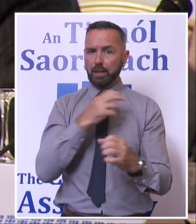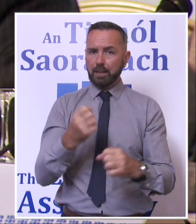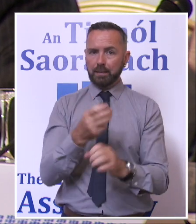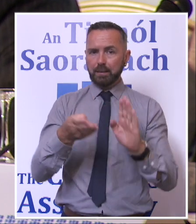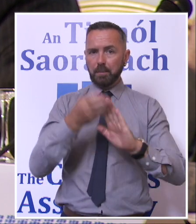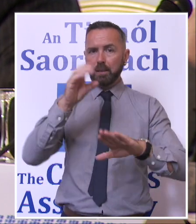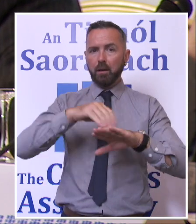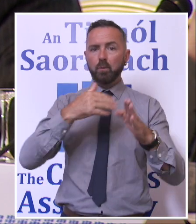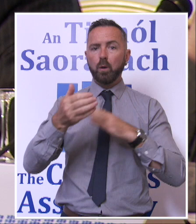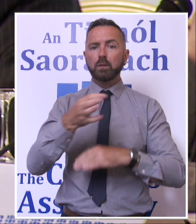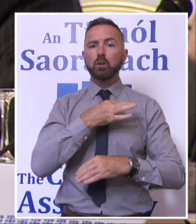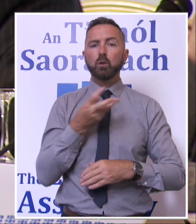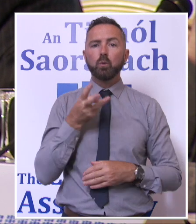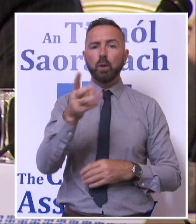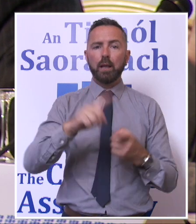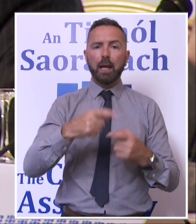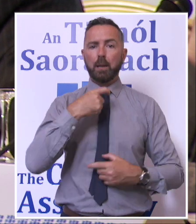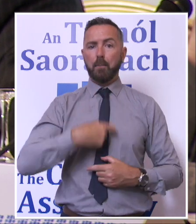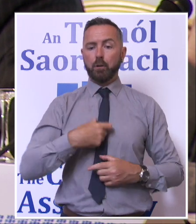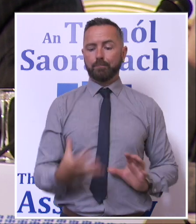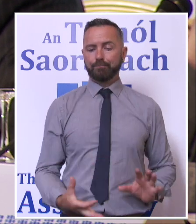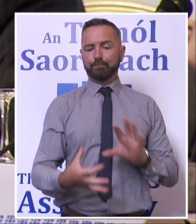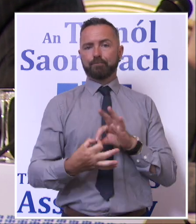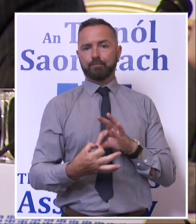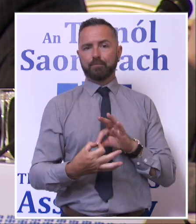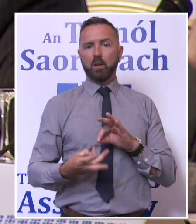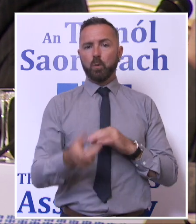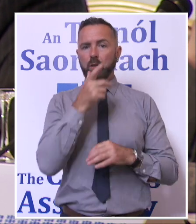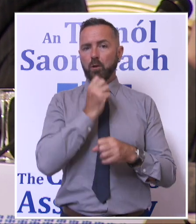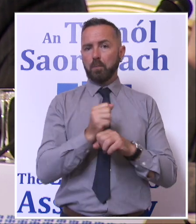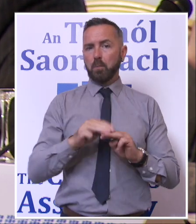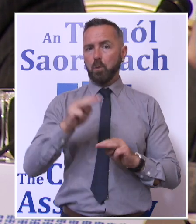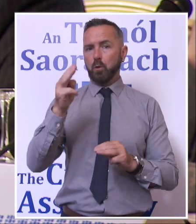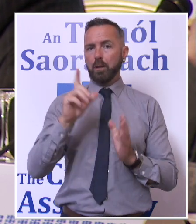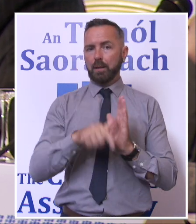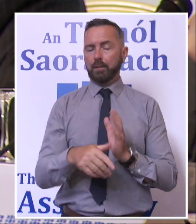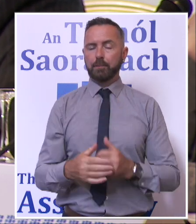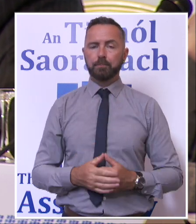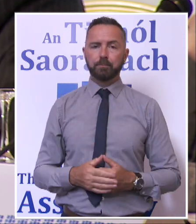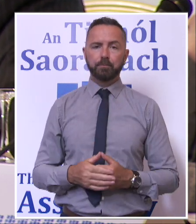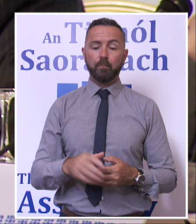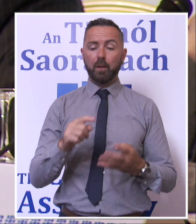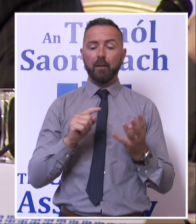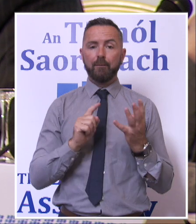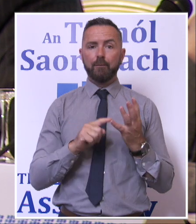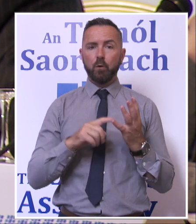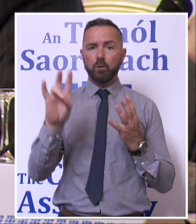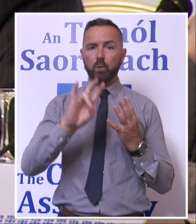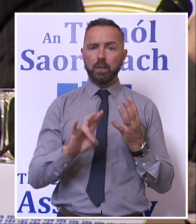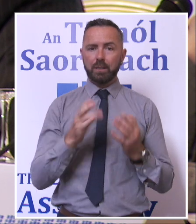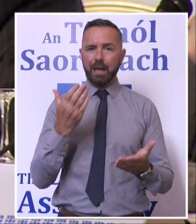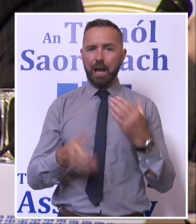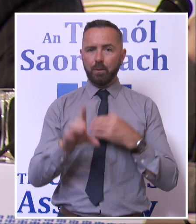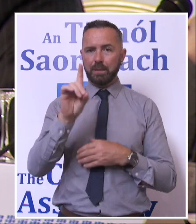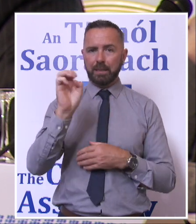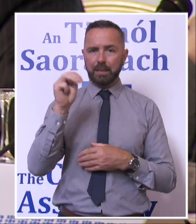goodwill and personal relationships. And that's something we may come back to later on. The fourth question, how would a DEM process ensure that the